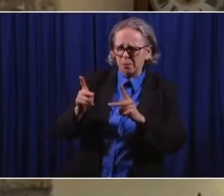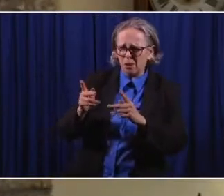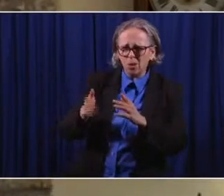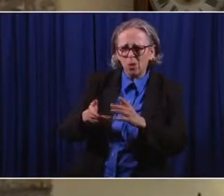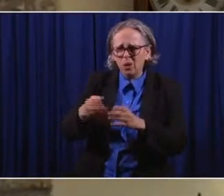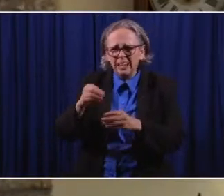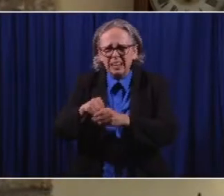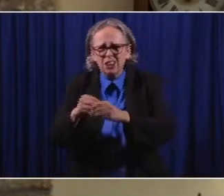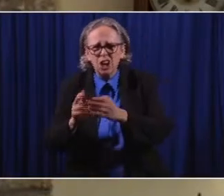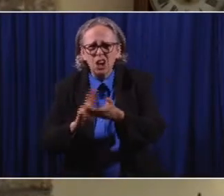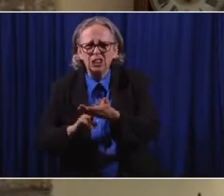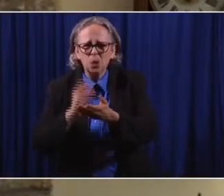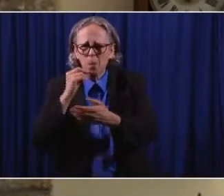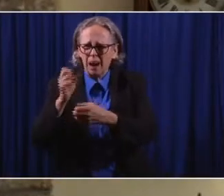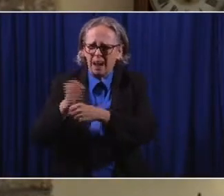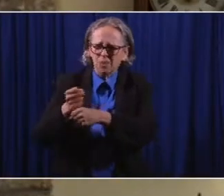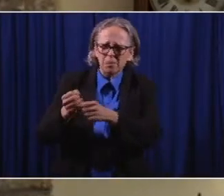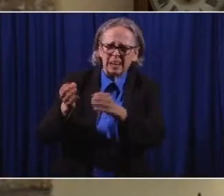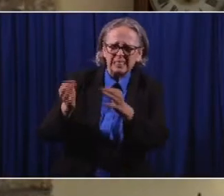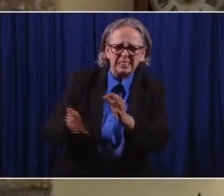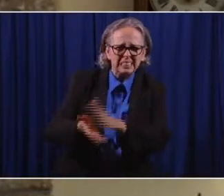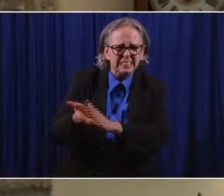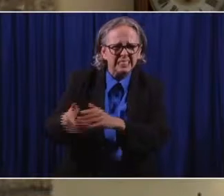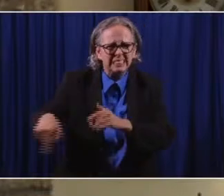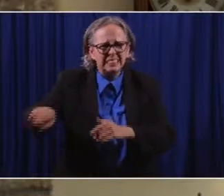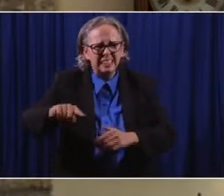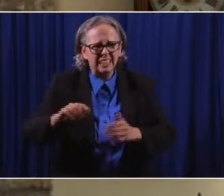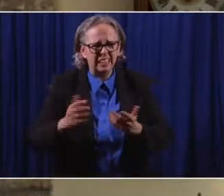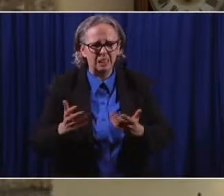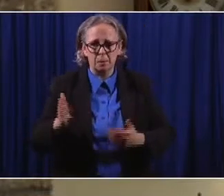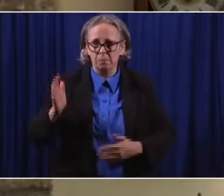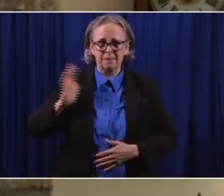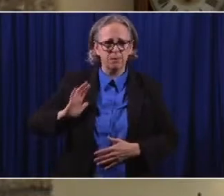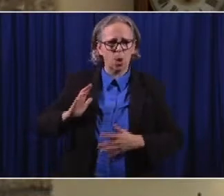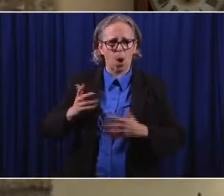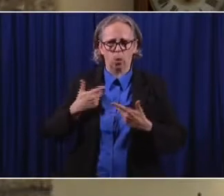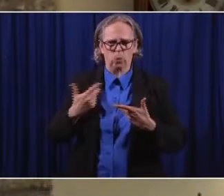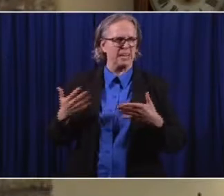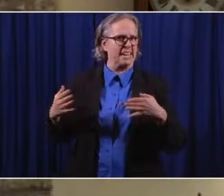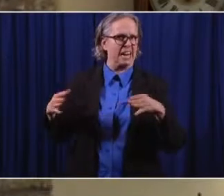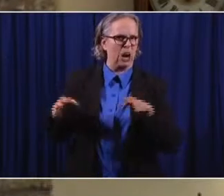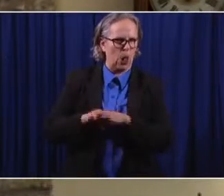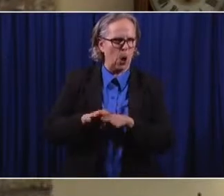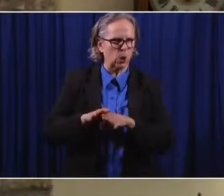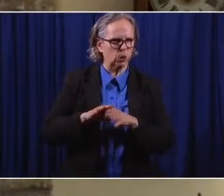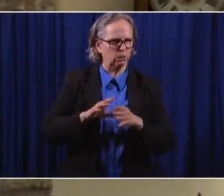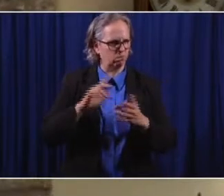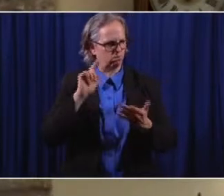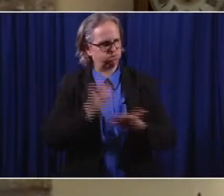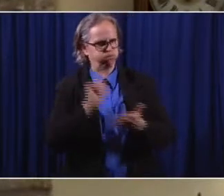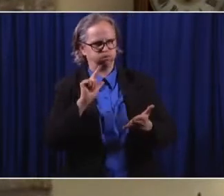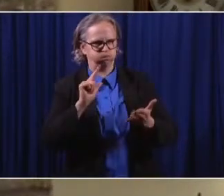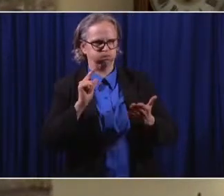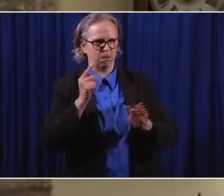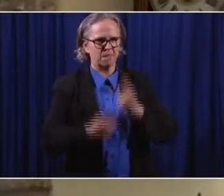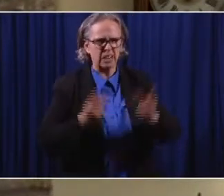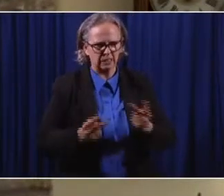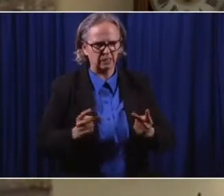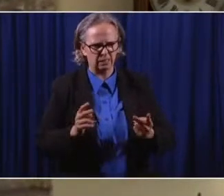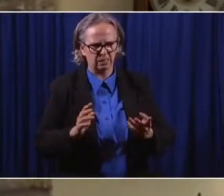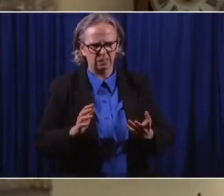Initially, we closed the nursing homes to visitors. That was the recommendation of every health expert that we talked